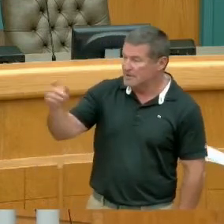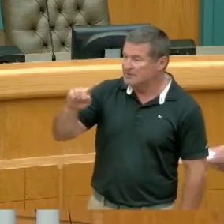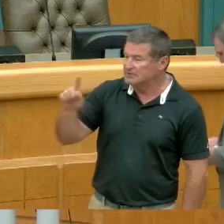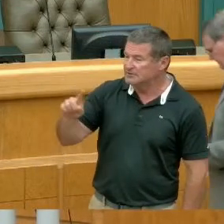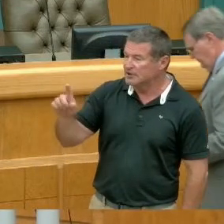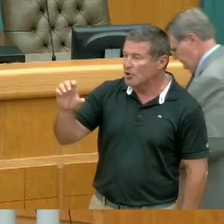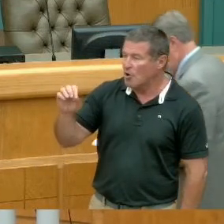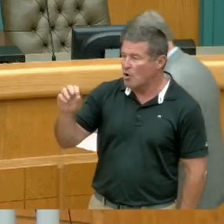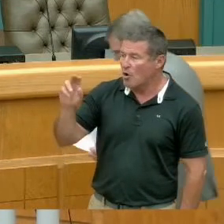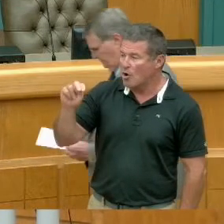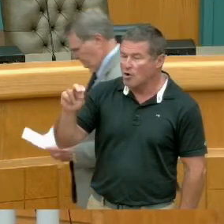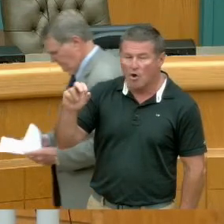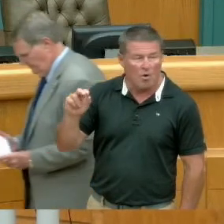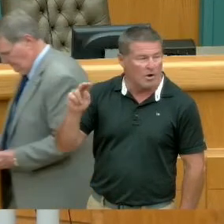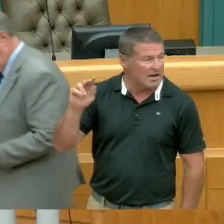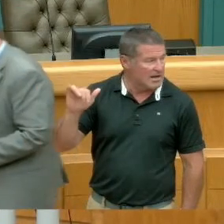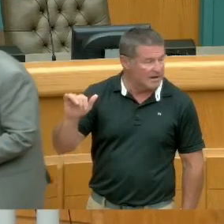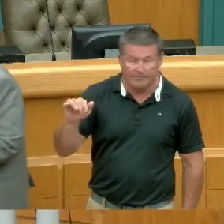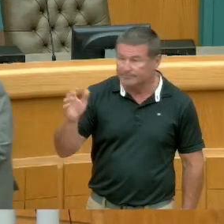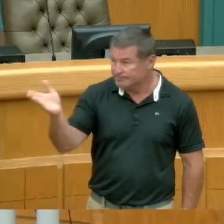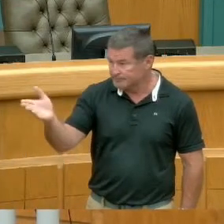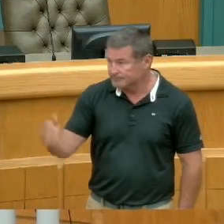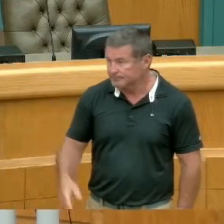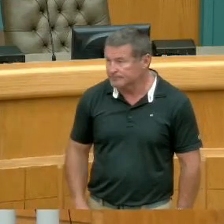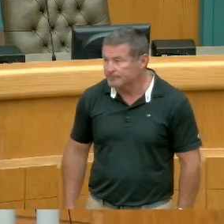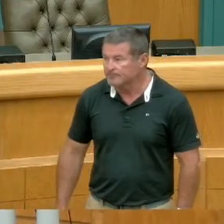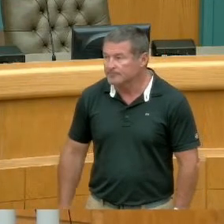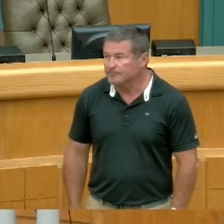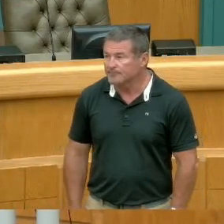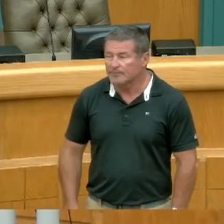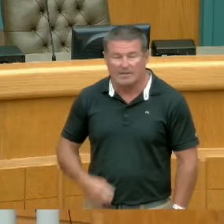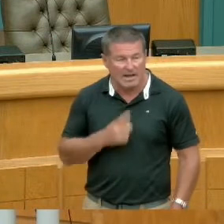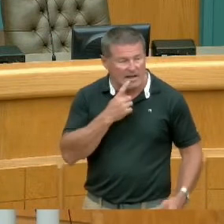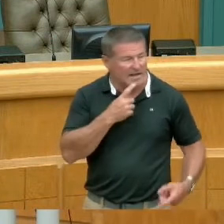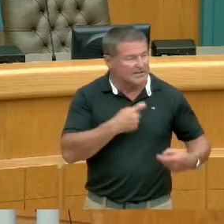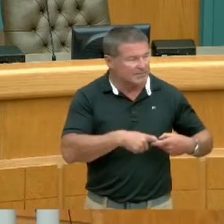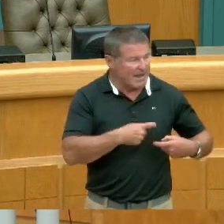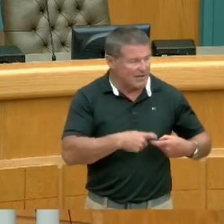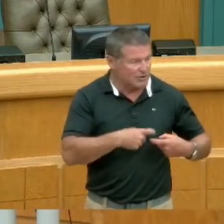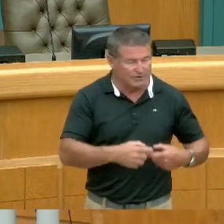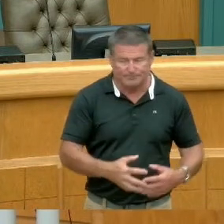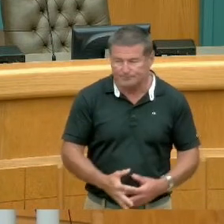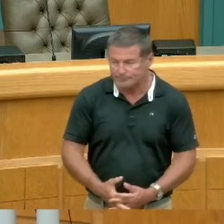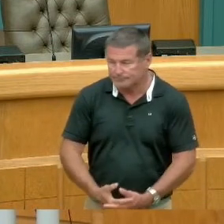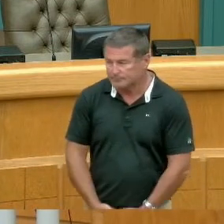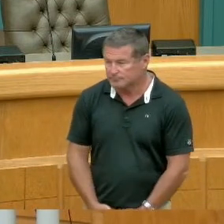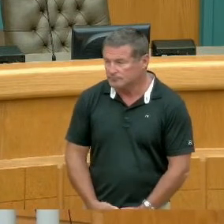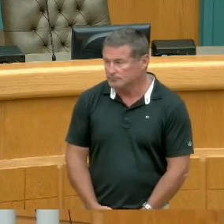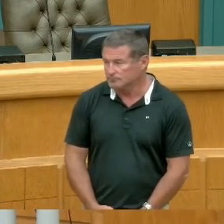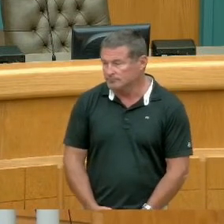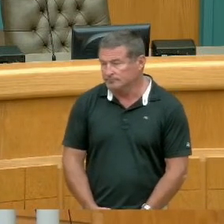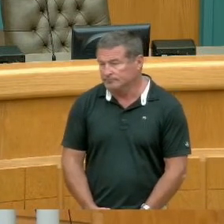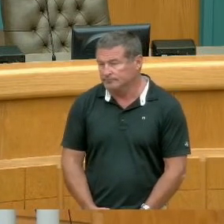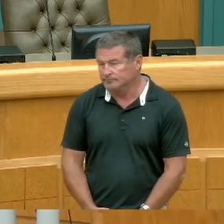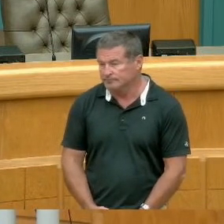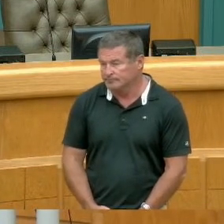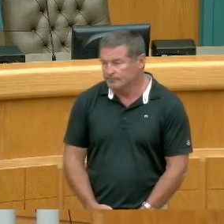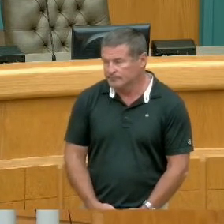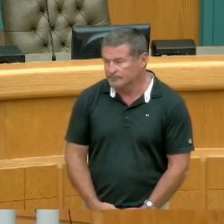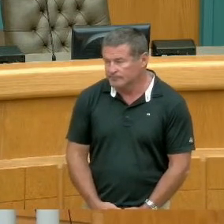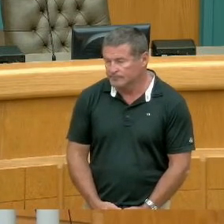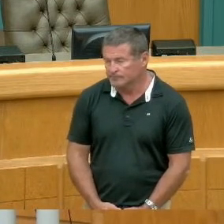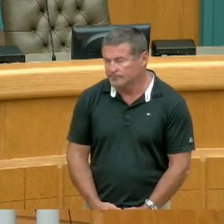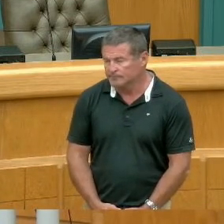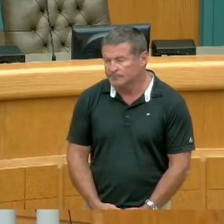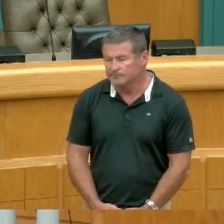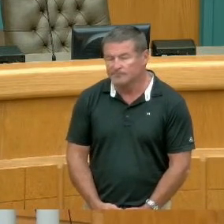En resumen, del 22 de mayo al día 25 es el fin de semana memorial para recordar a aquellos veteranos quienes perdieron su vida durante el cumplimiento de